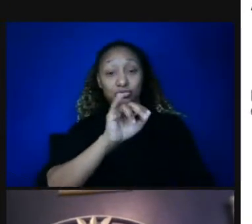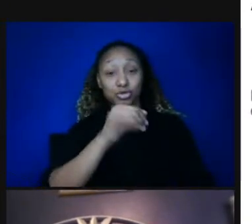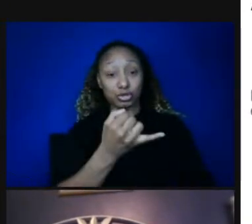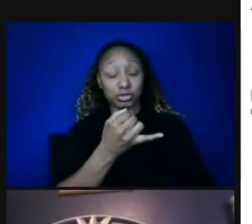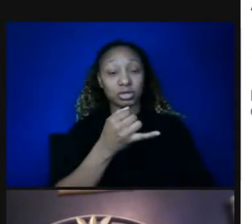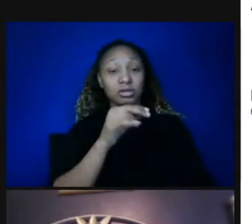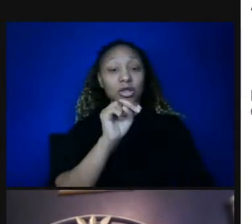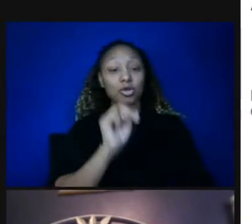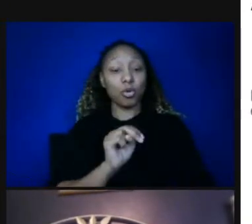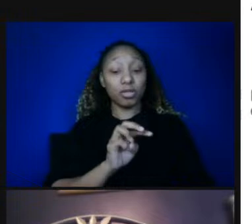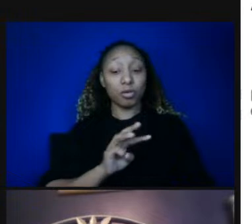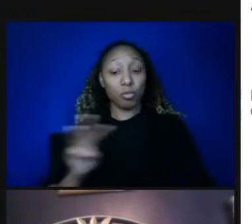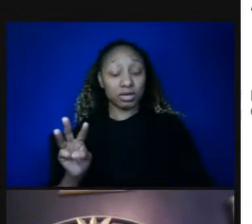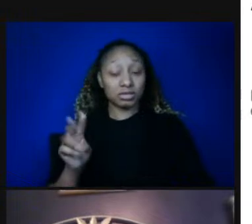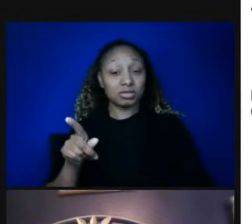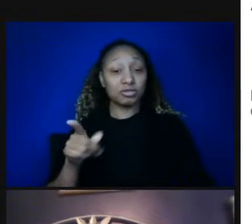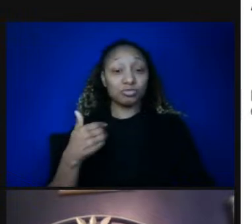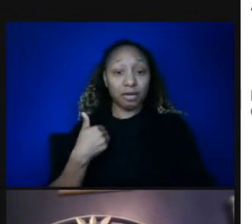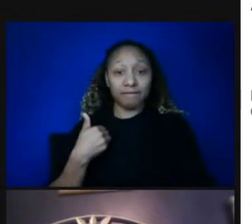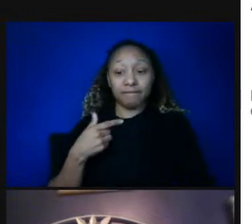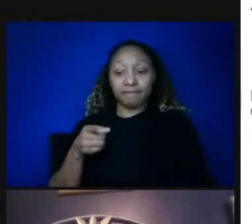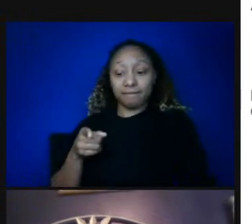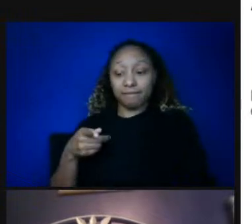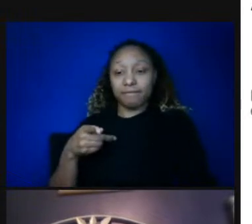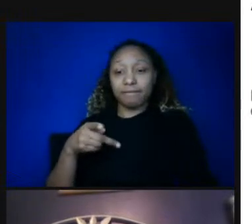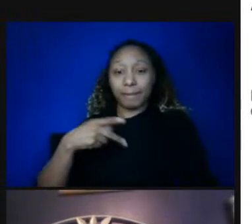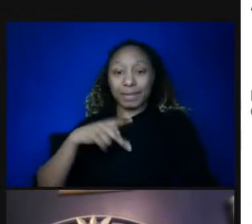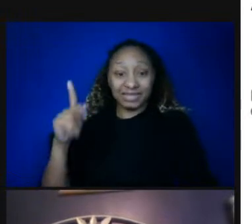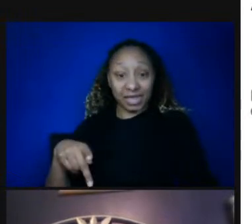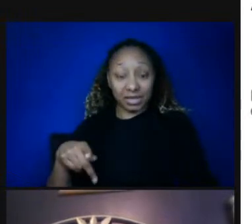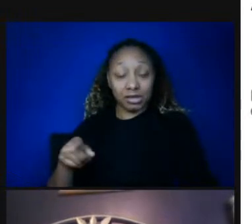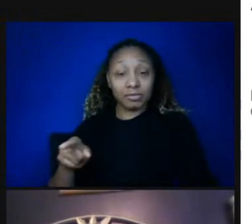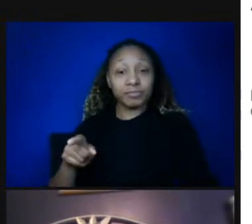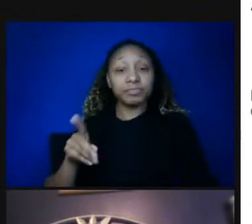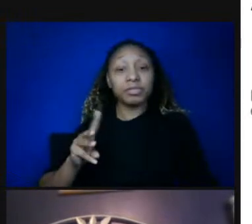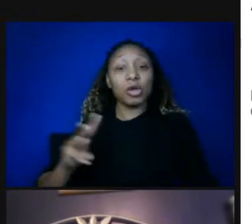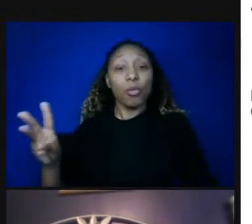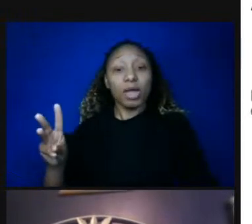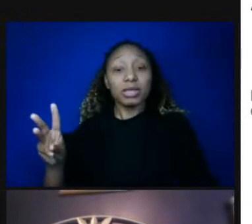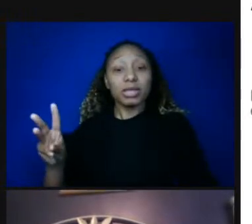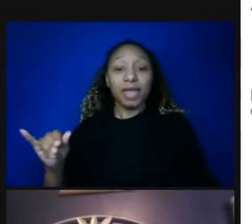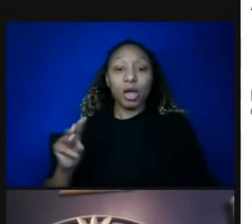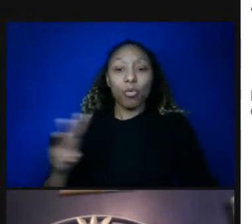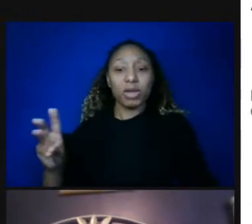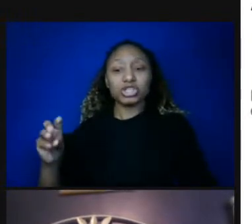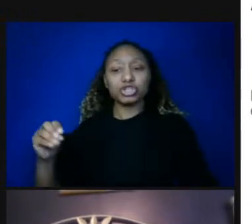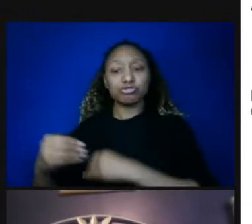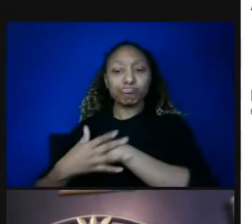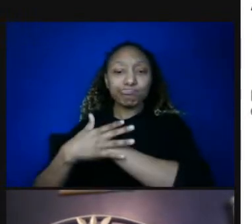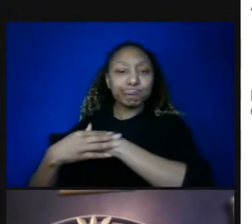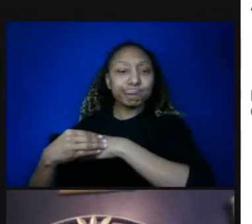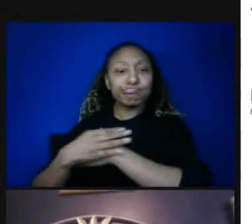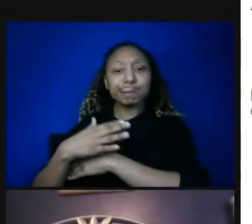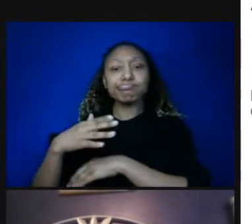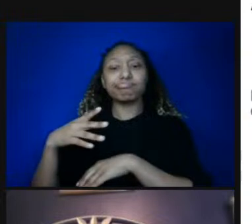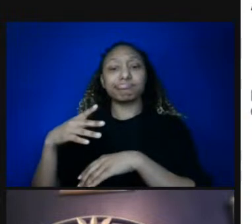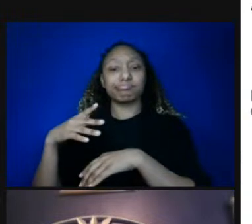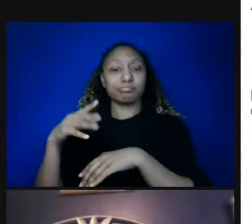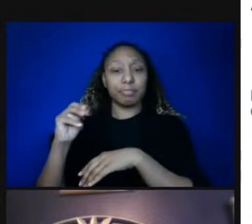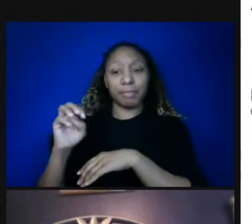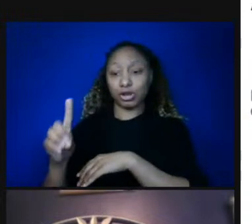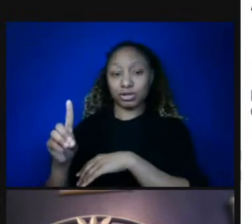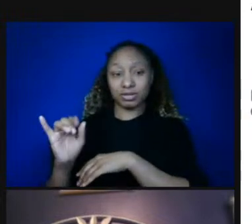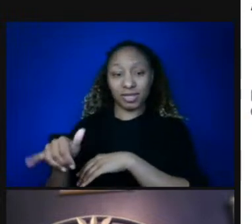and west, and to the is the state of Pennsylvania. To the west is the western shore of Maryland. That's right here.